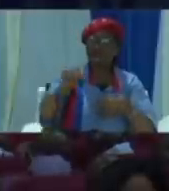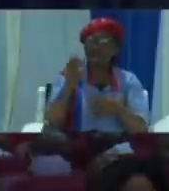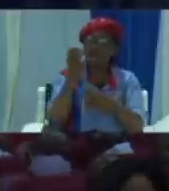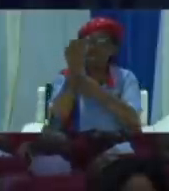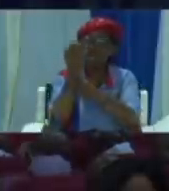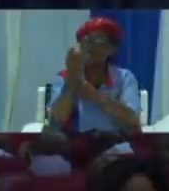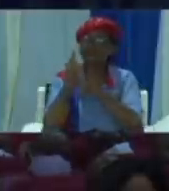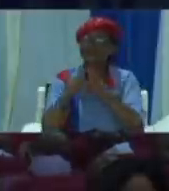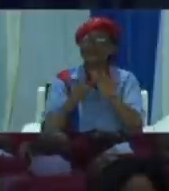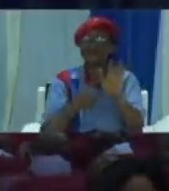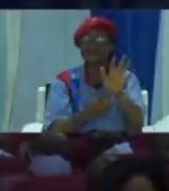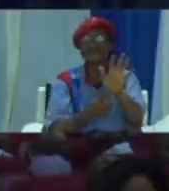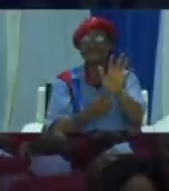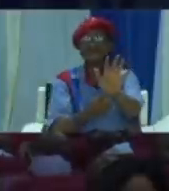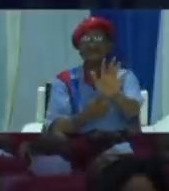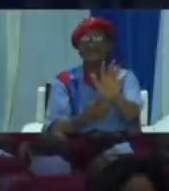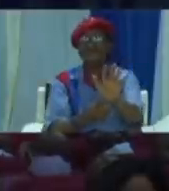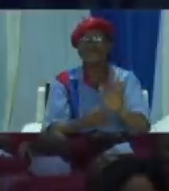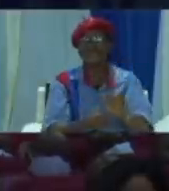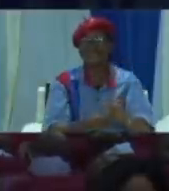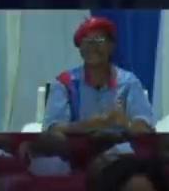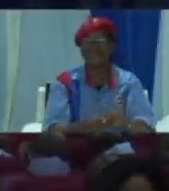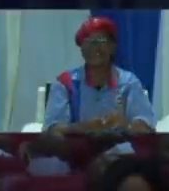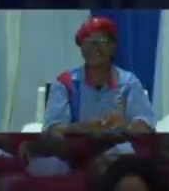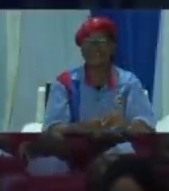That's another way of saying his hand has been